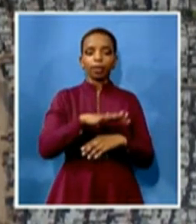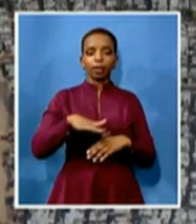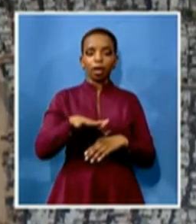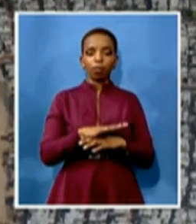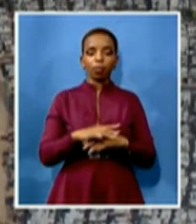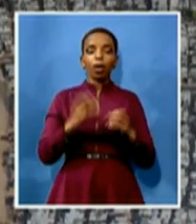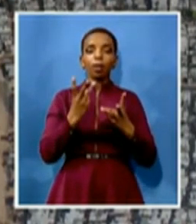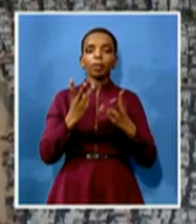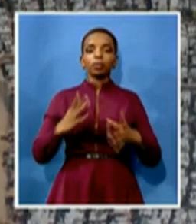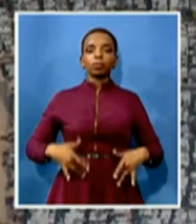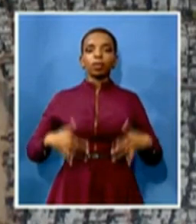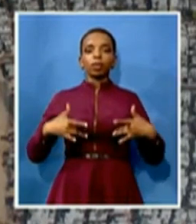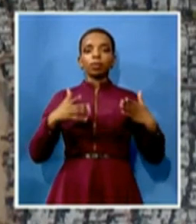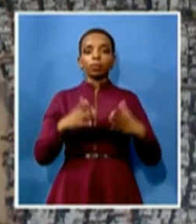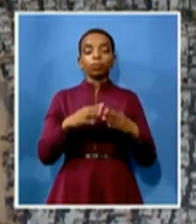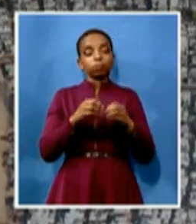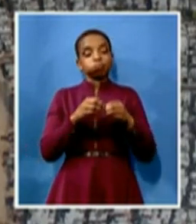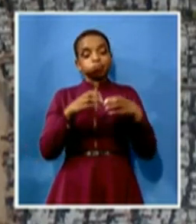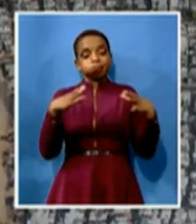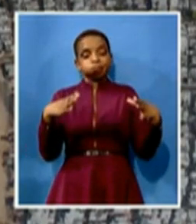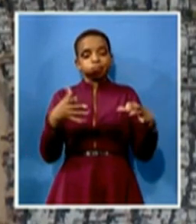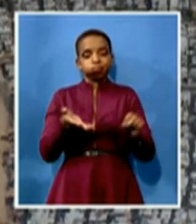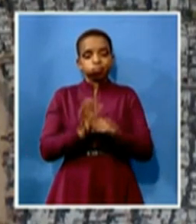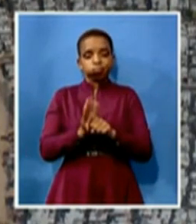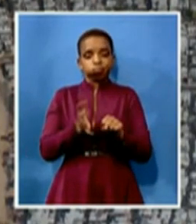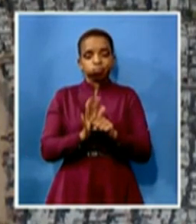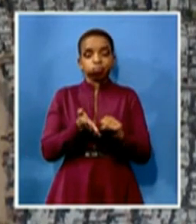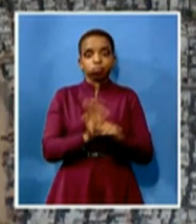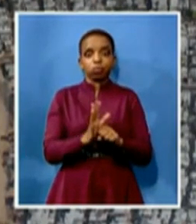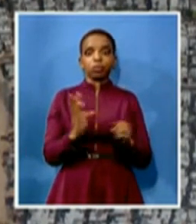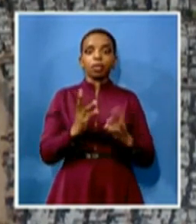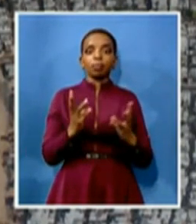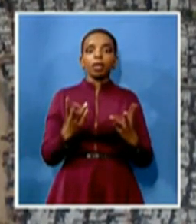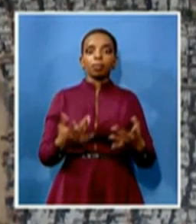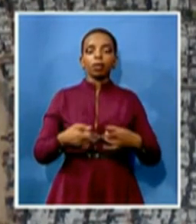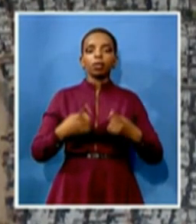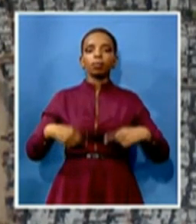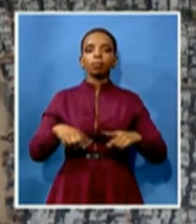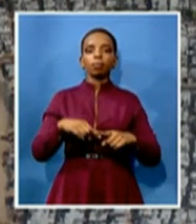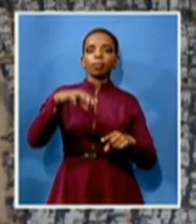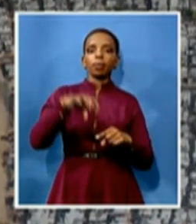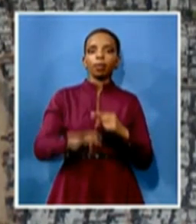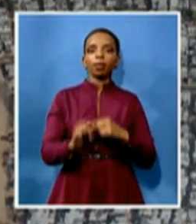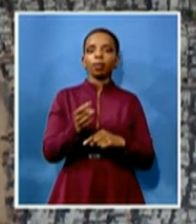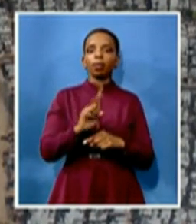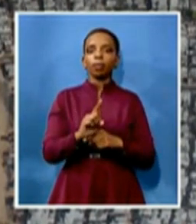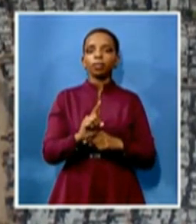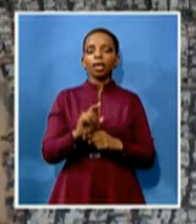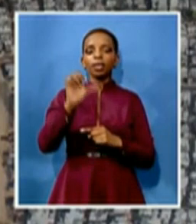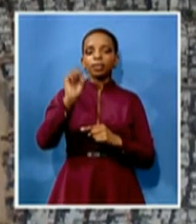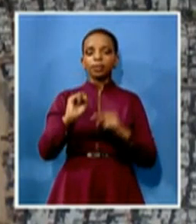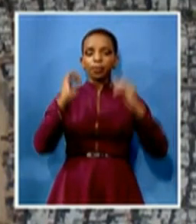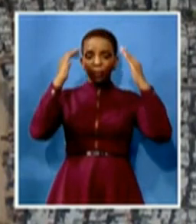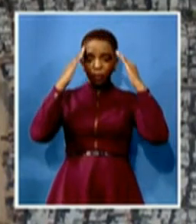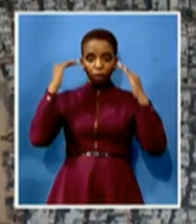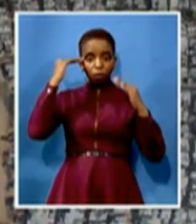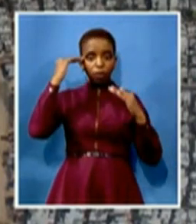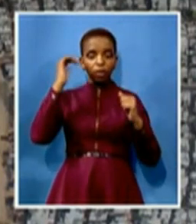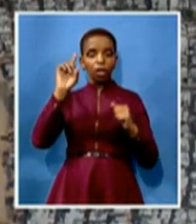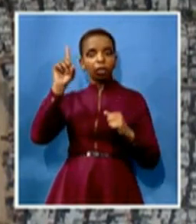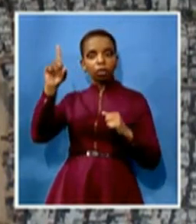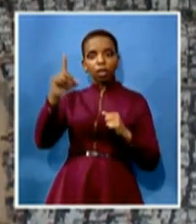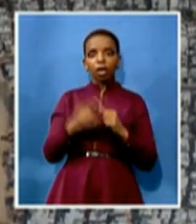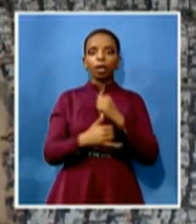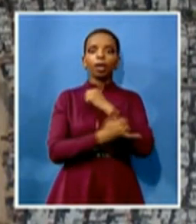model, which is probably fine in countries like Germany or South Korea, but in a country like South Africa, which has one of the world's most unequal societies, the